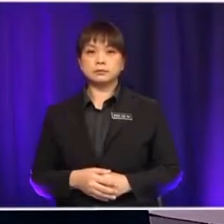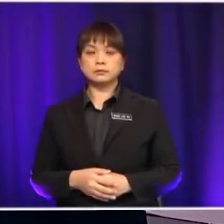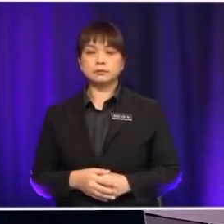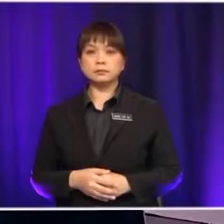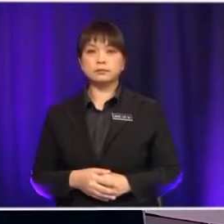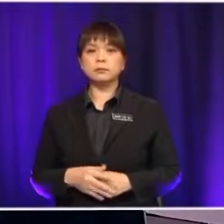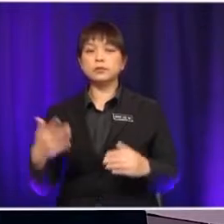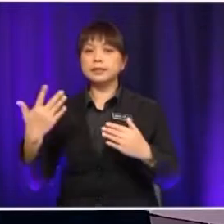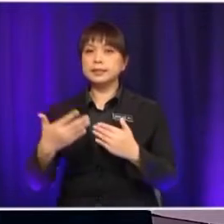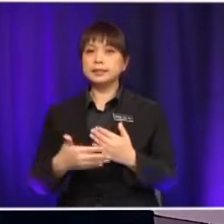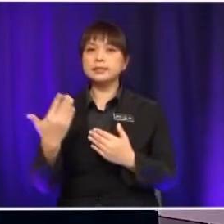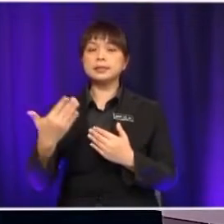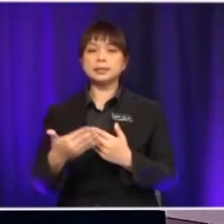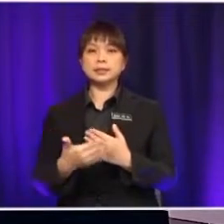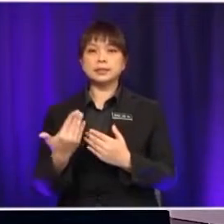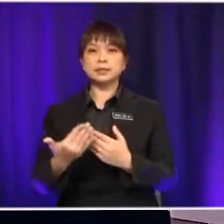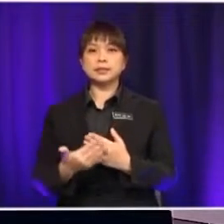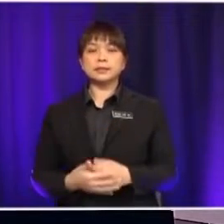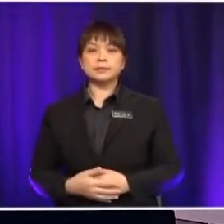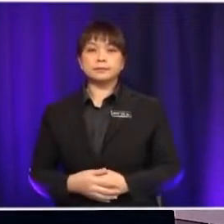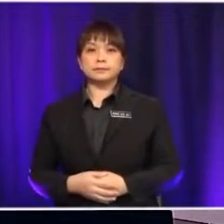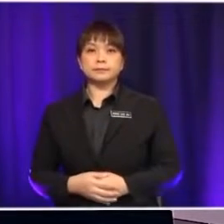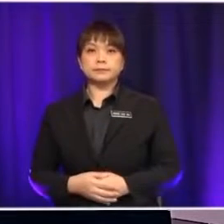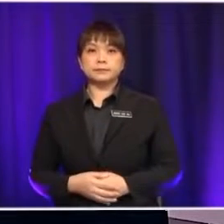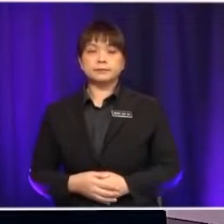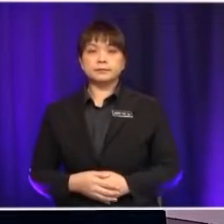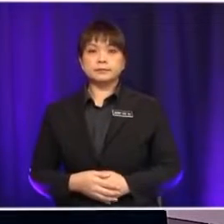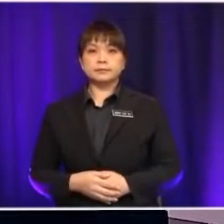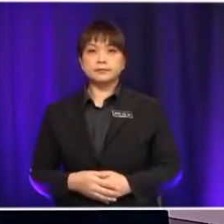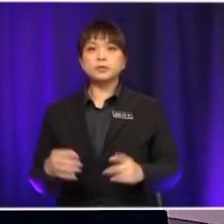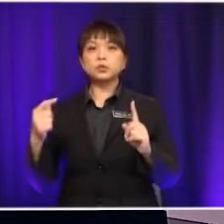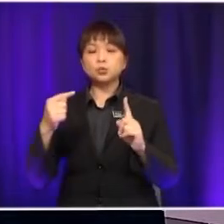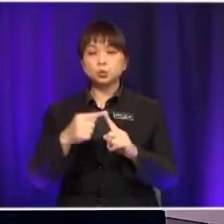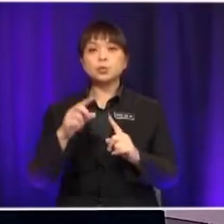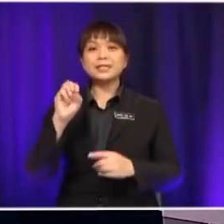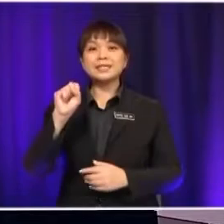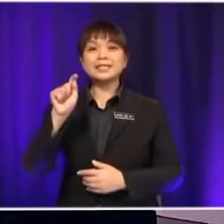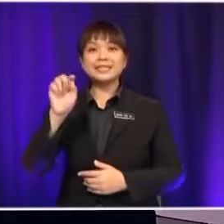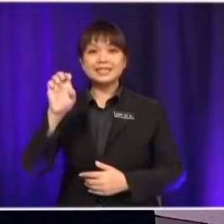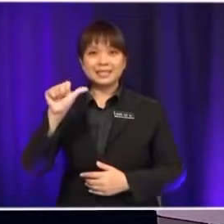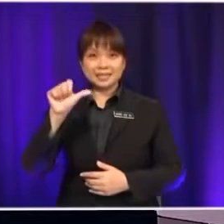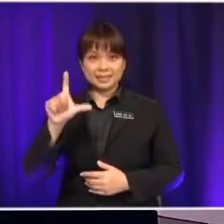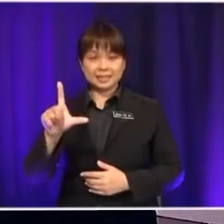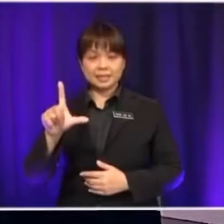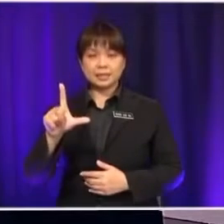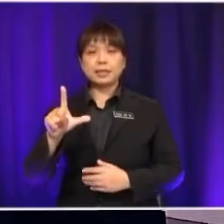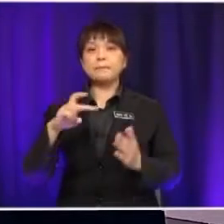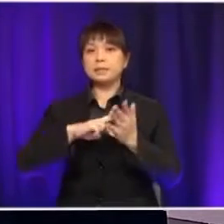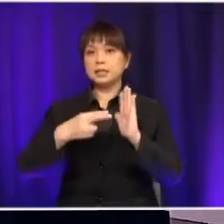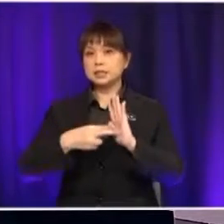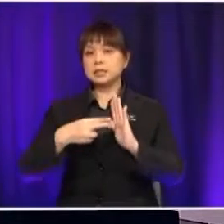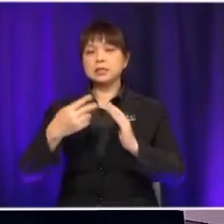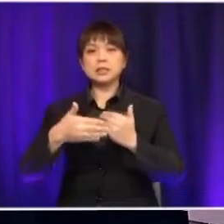about easy to steal, that means can be easily taken away by someone. Okay, so you need to be very careful when you are carrying